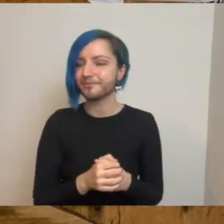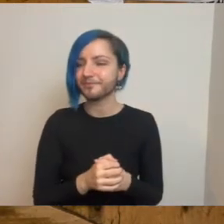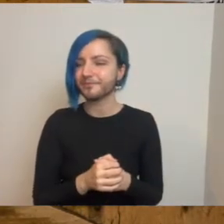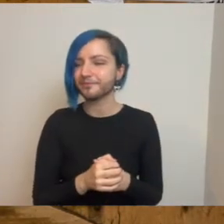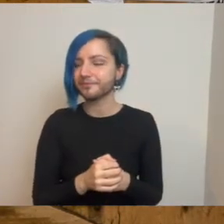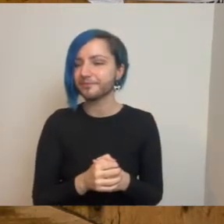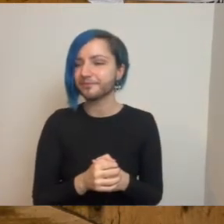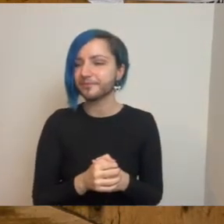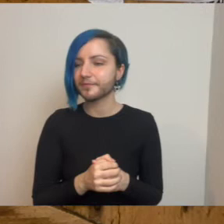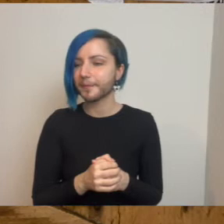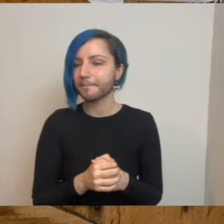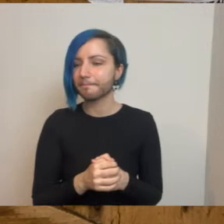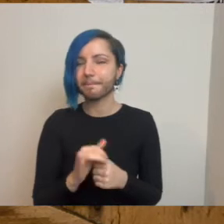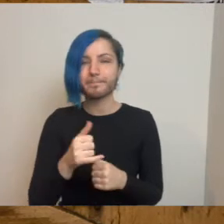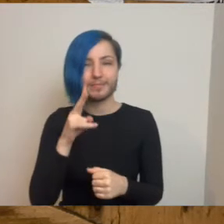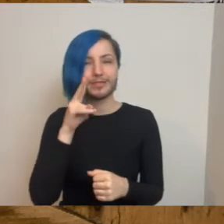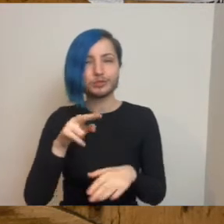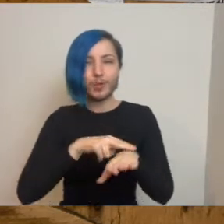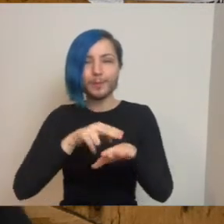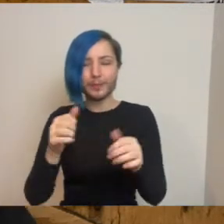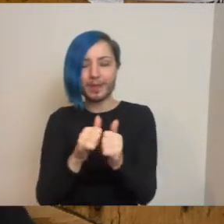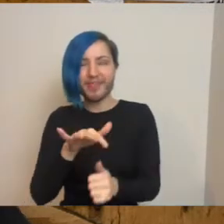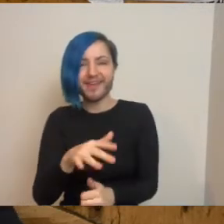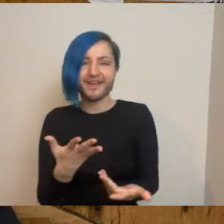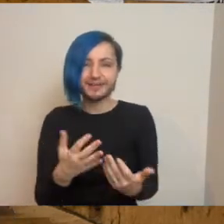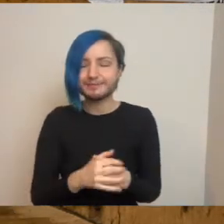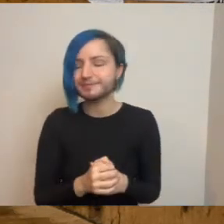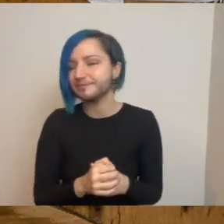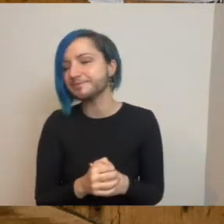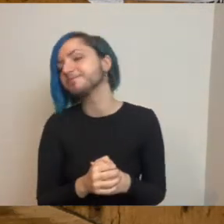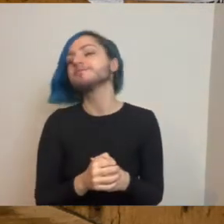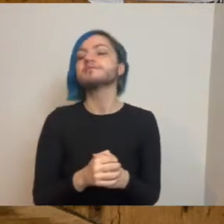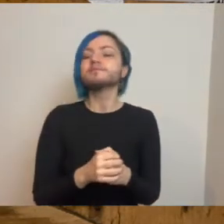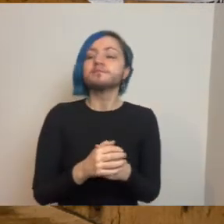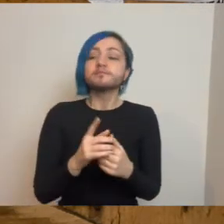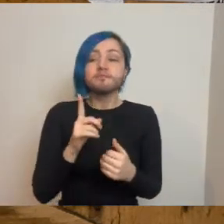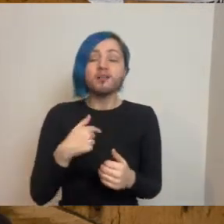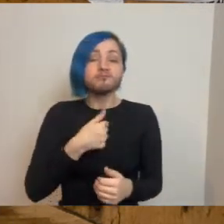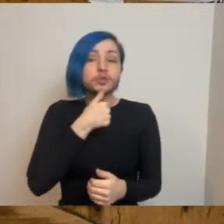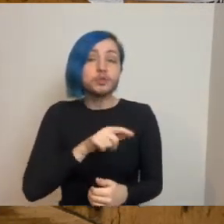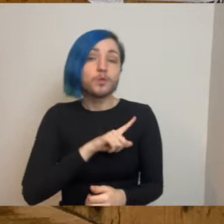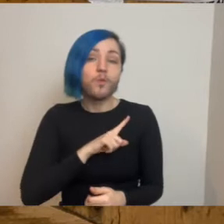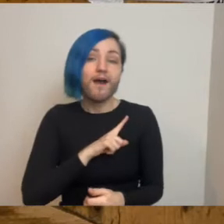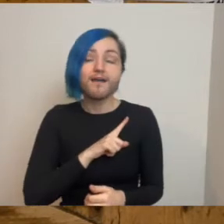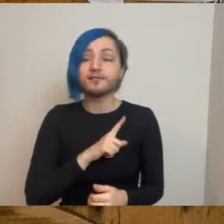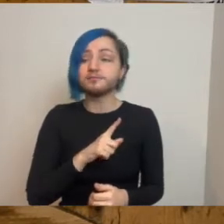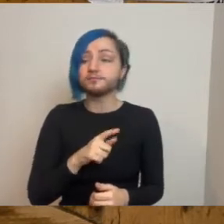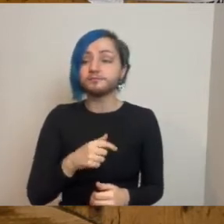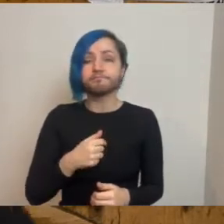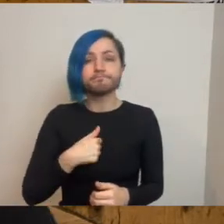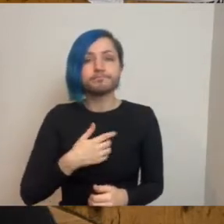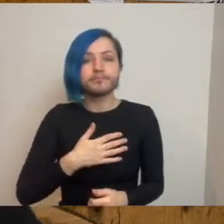painting up, saw the blue piece of paper under there, but I'm just using it because, as I said, I want to